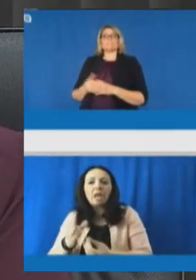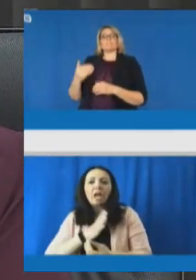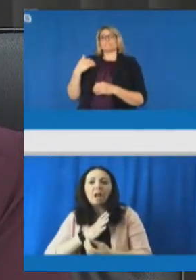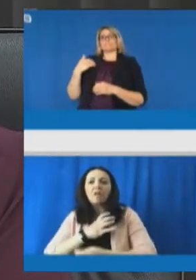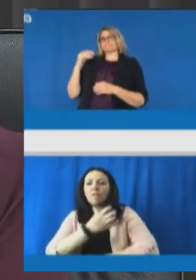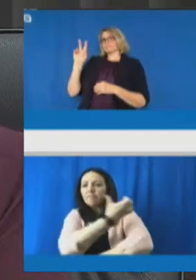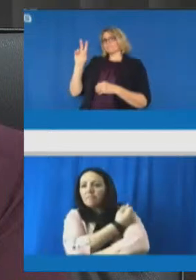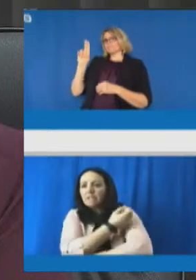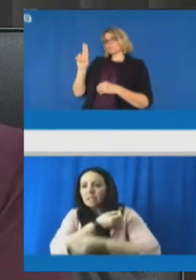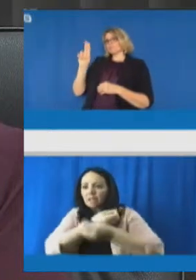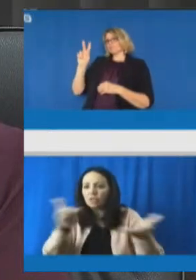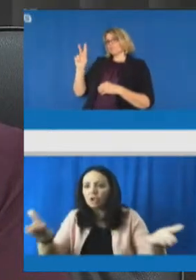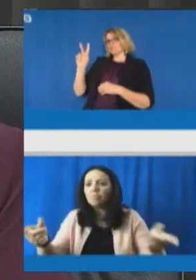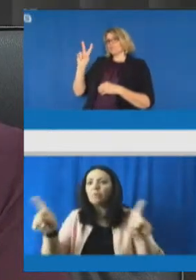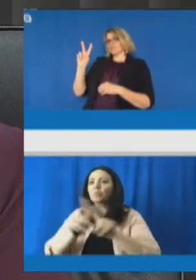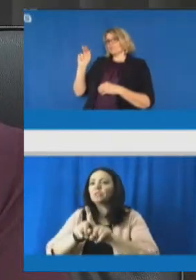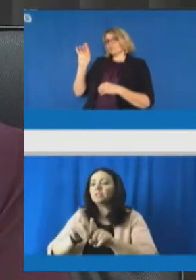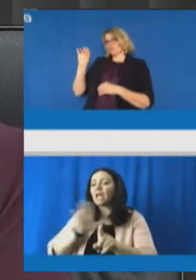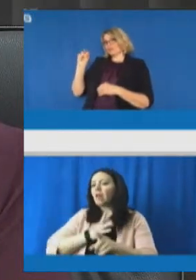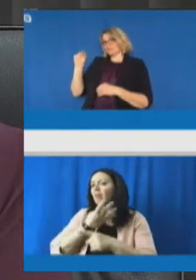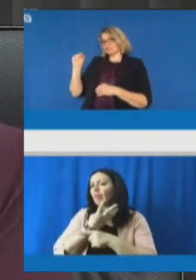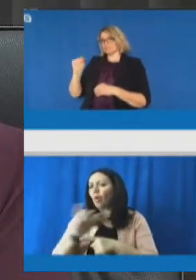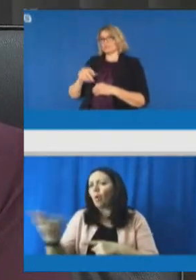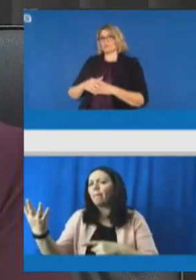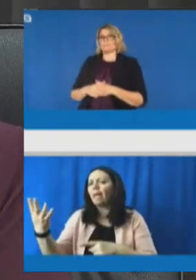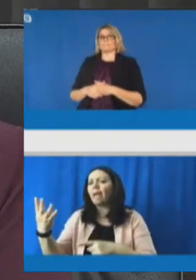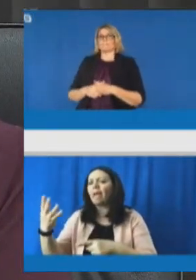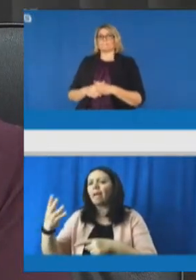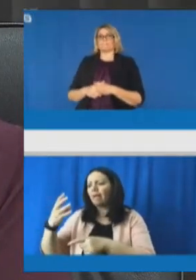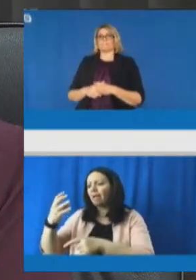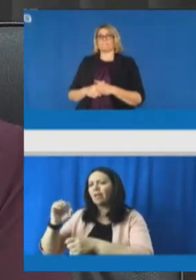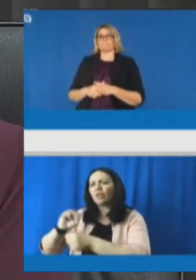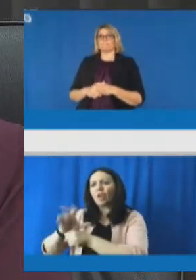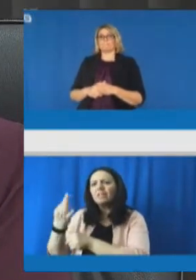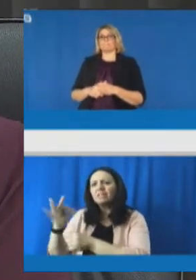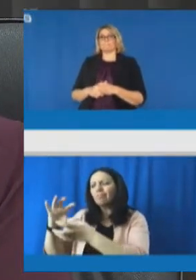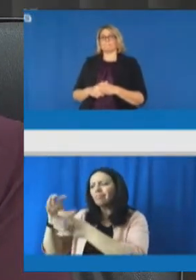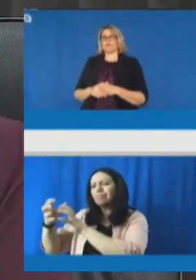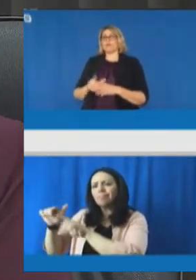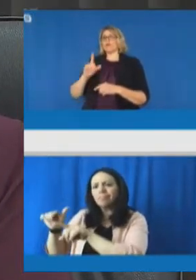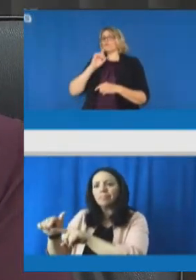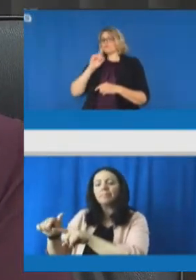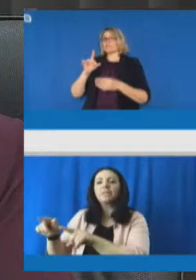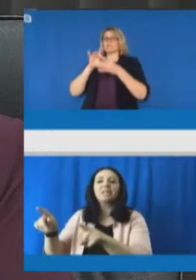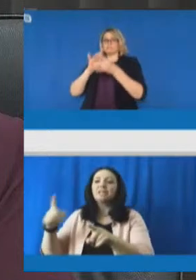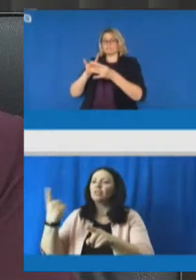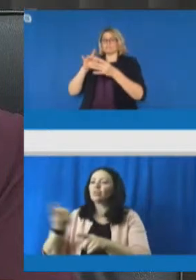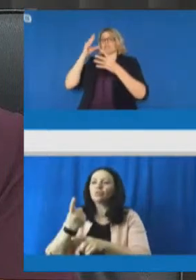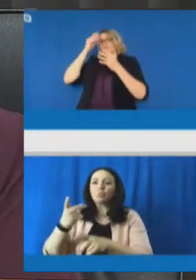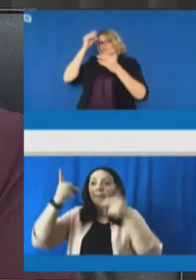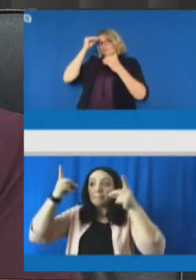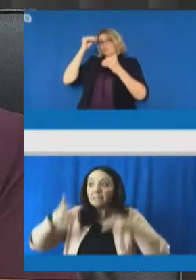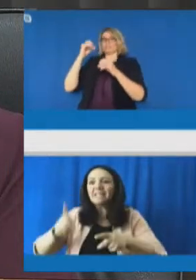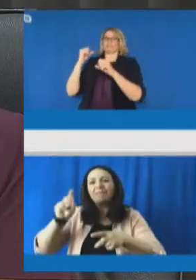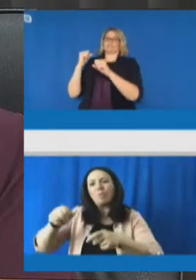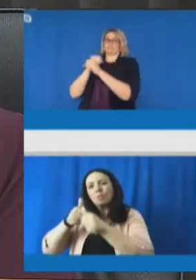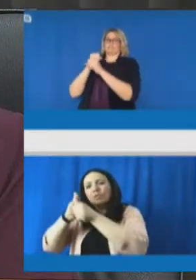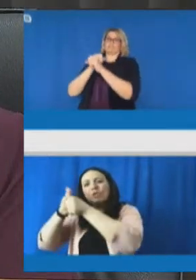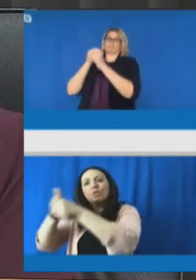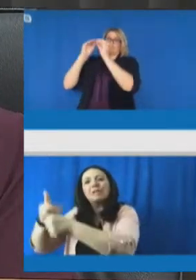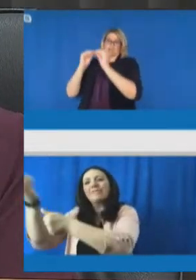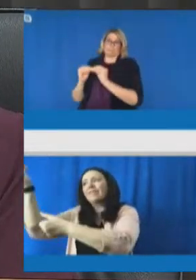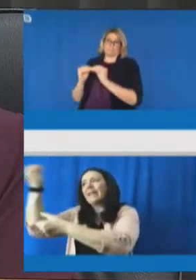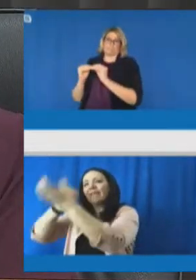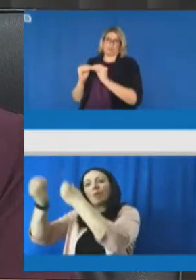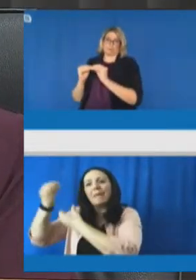national level. So we will follow, those conversations. And as Minister Shephard said, we will continue to follow the